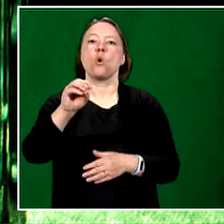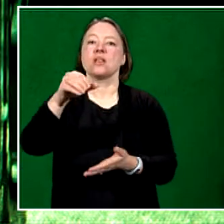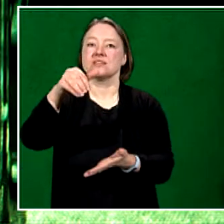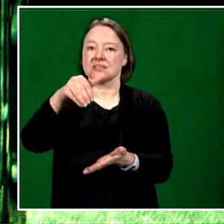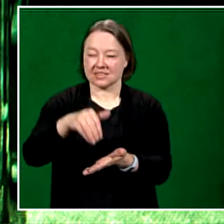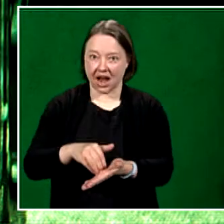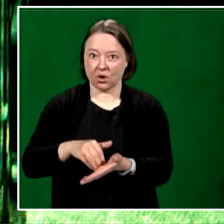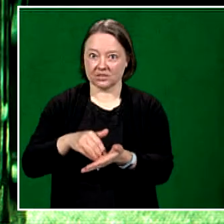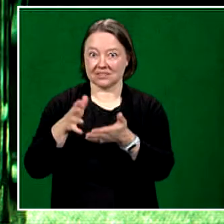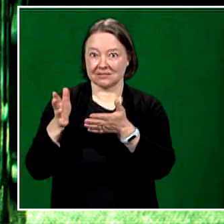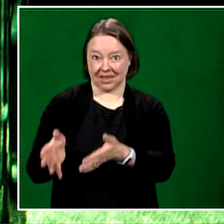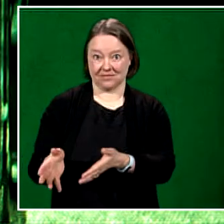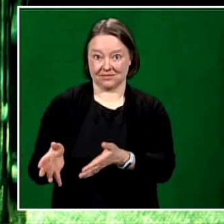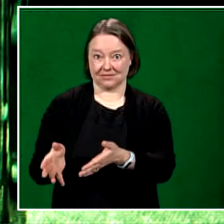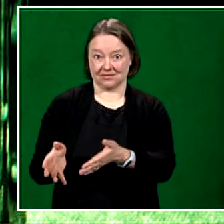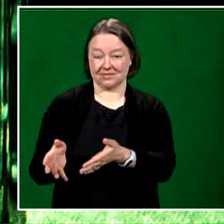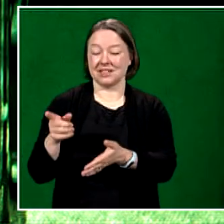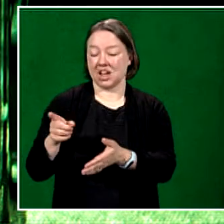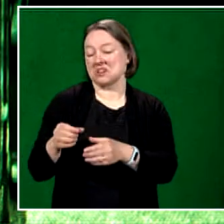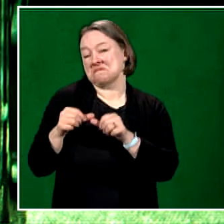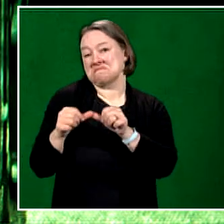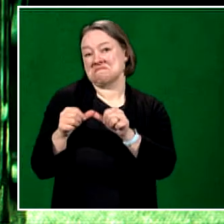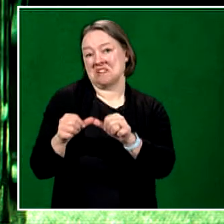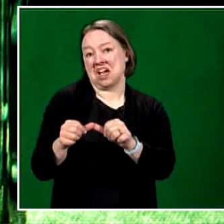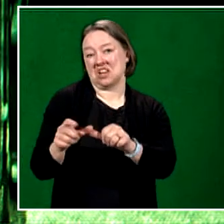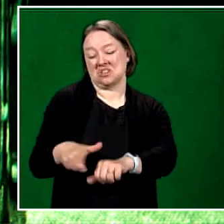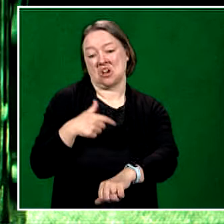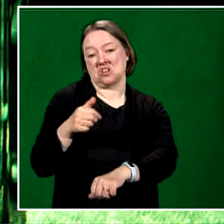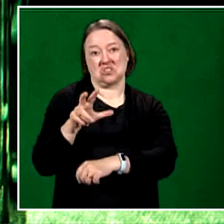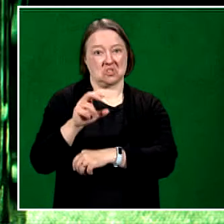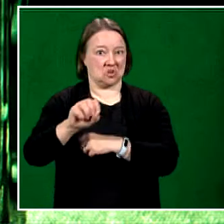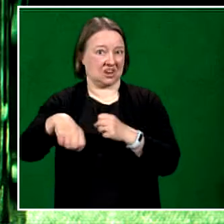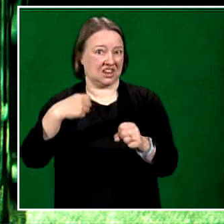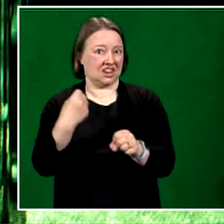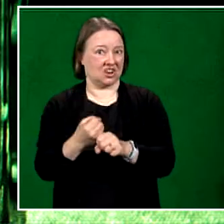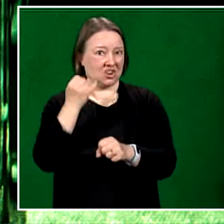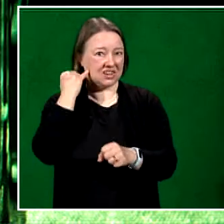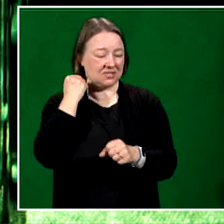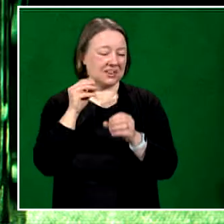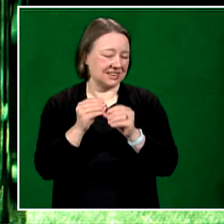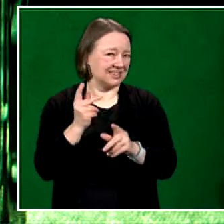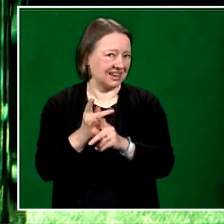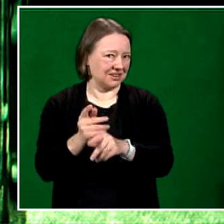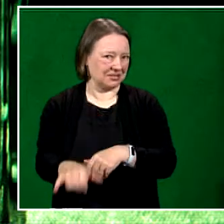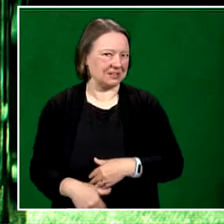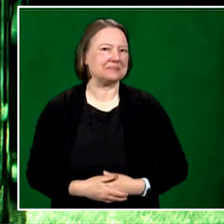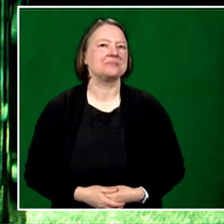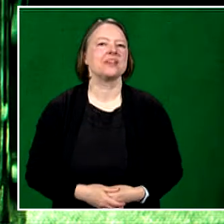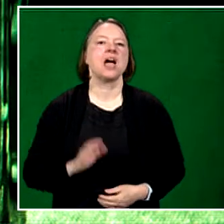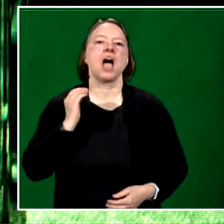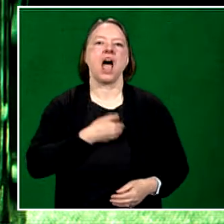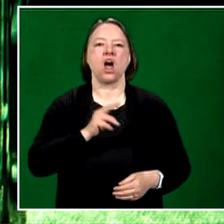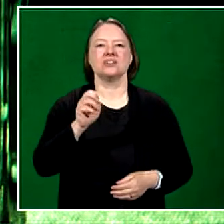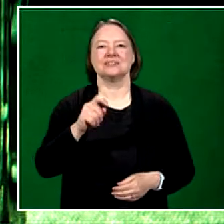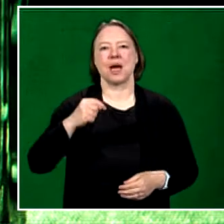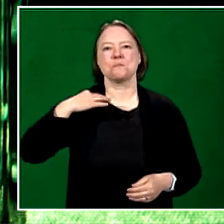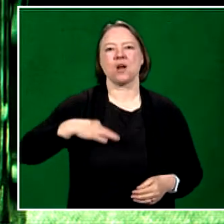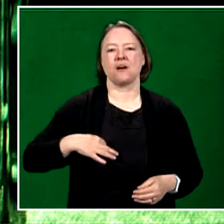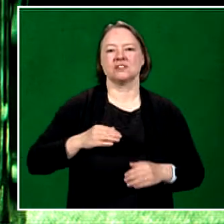$740,000 left over, which could last as long as 30 years with maintenance. Our net profit is just